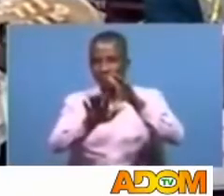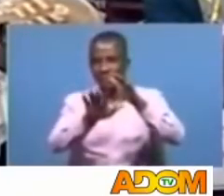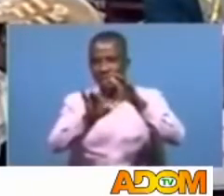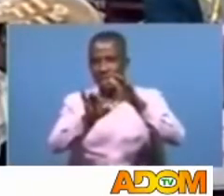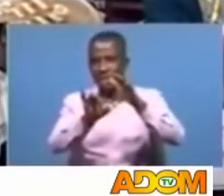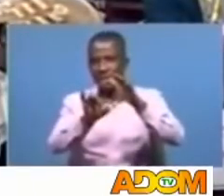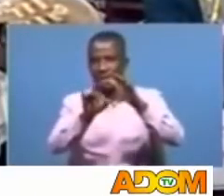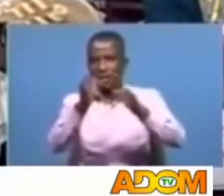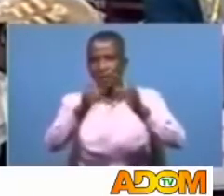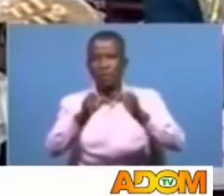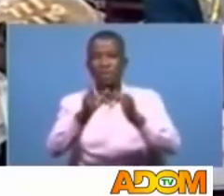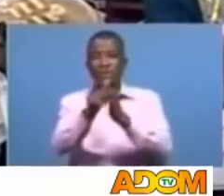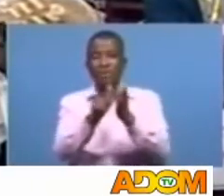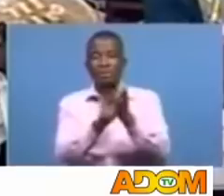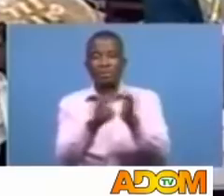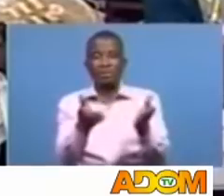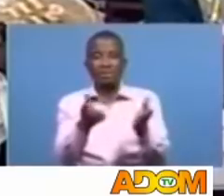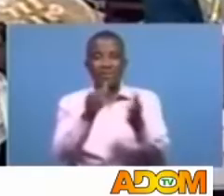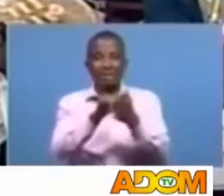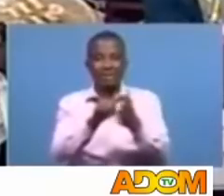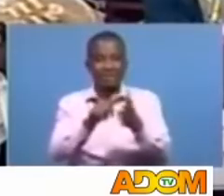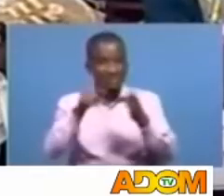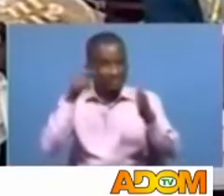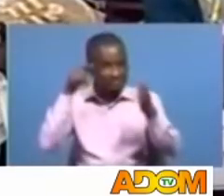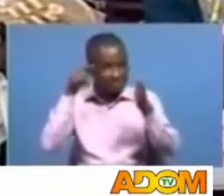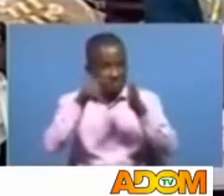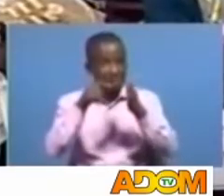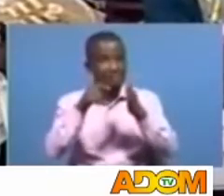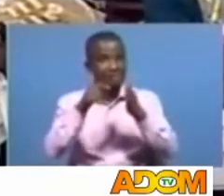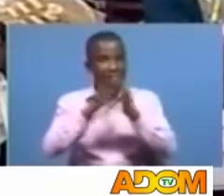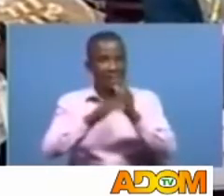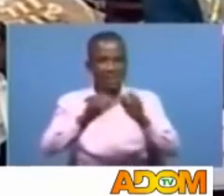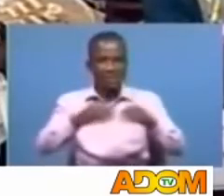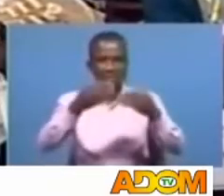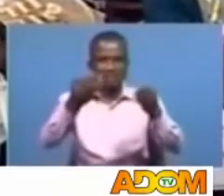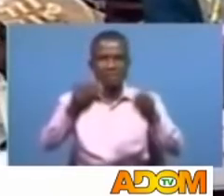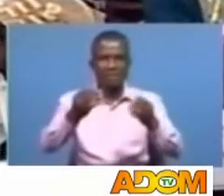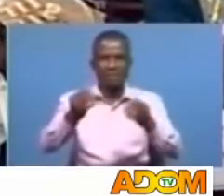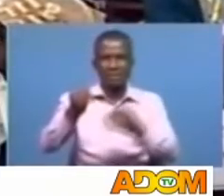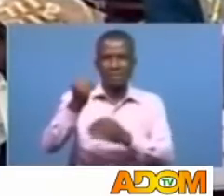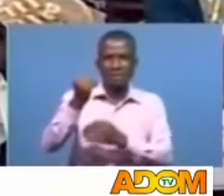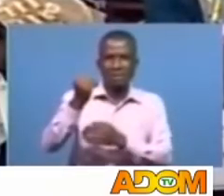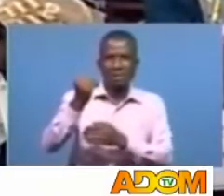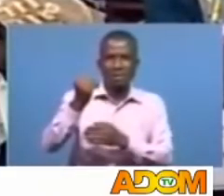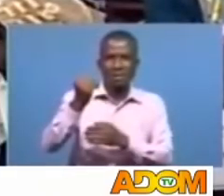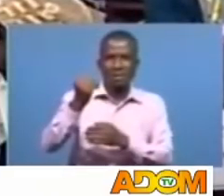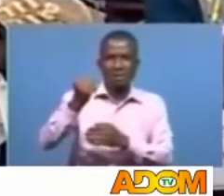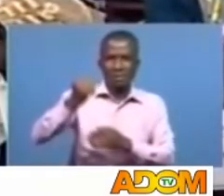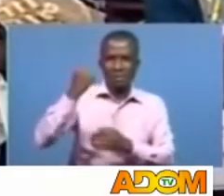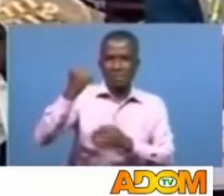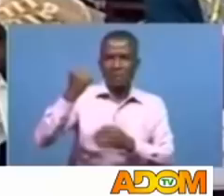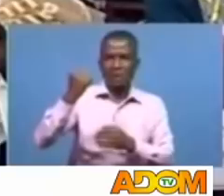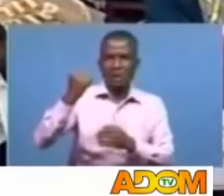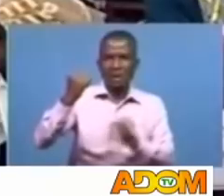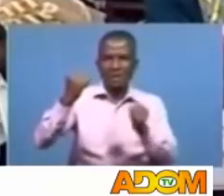the Courts Act is a section which even gives power to your lordships